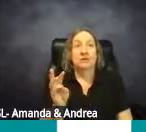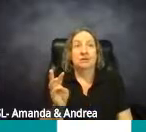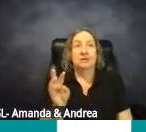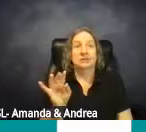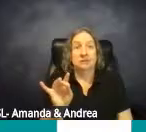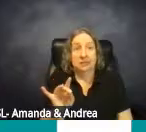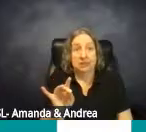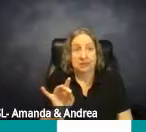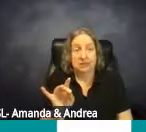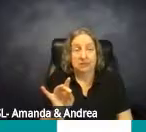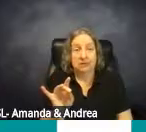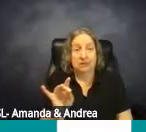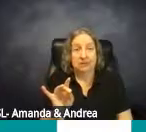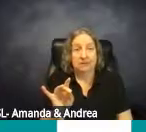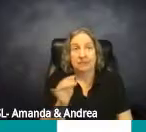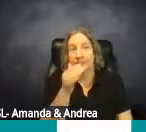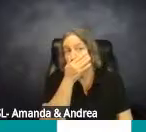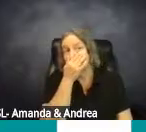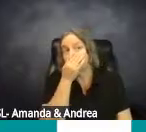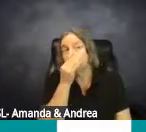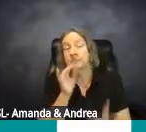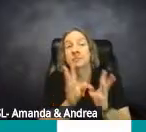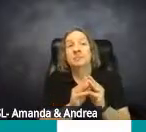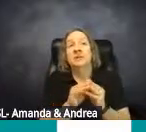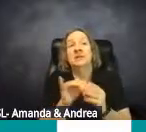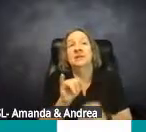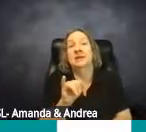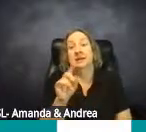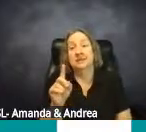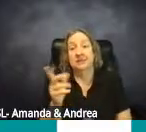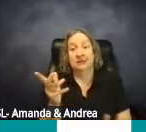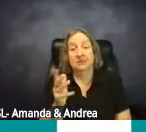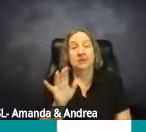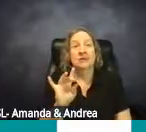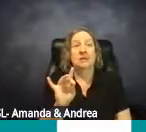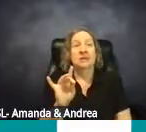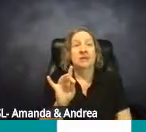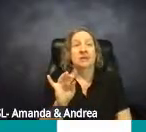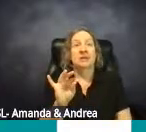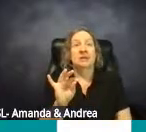1-408-638-0968. The meeting ID is